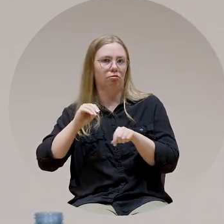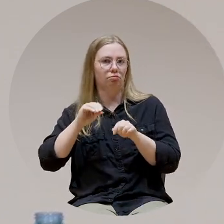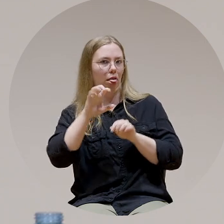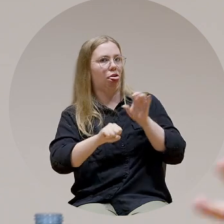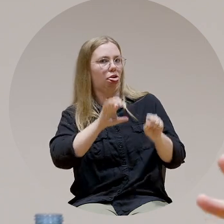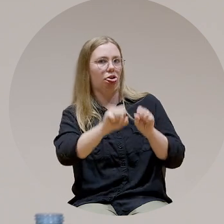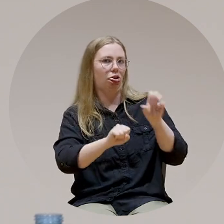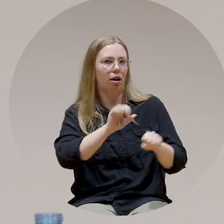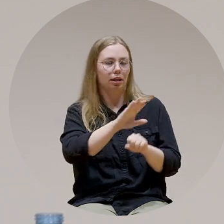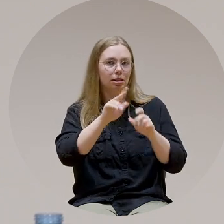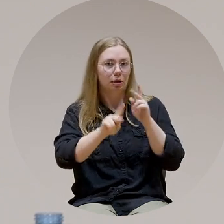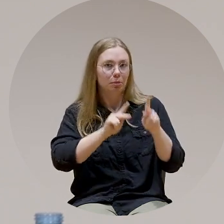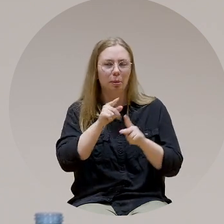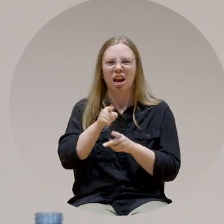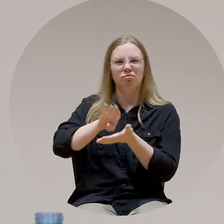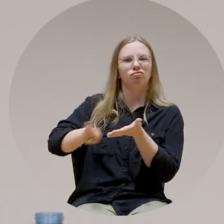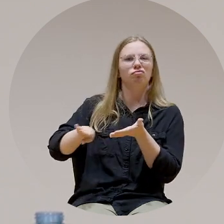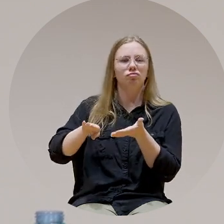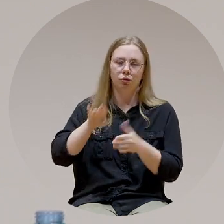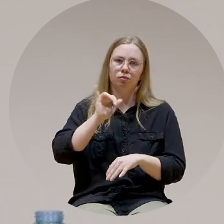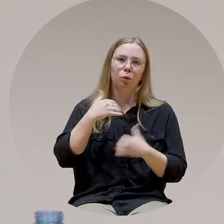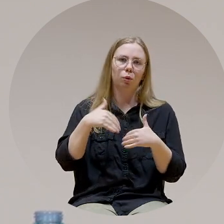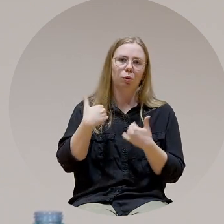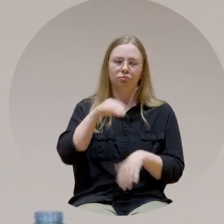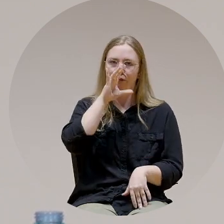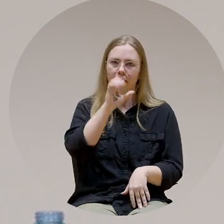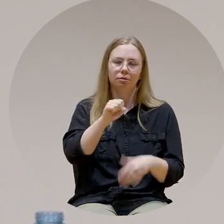it's a fascinating story, and